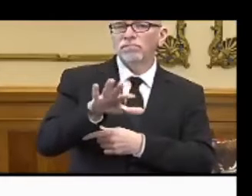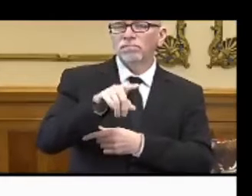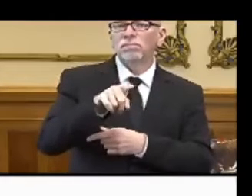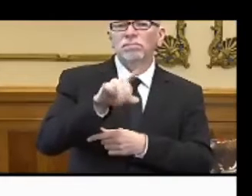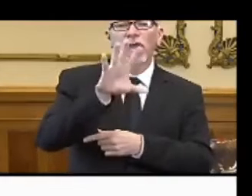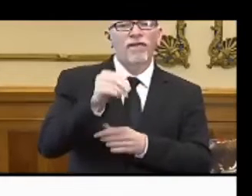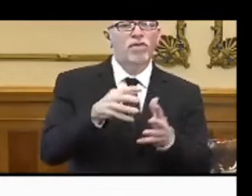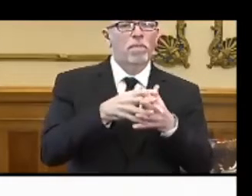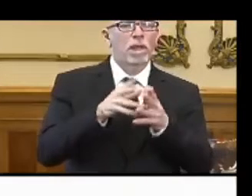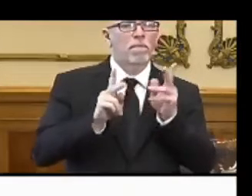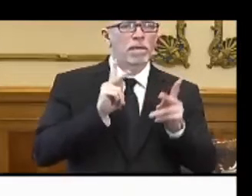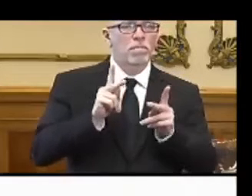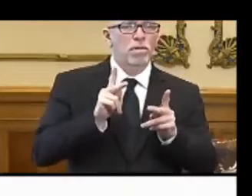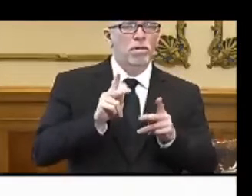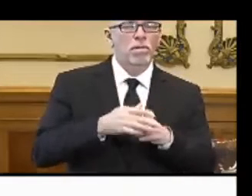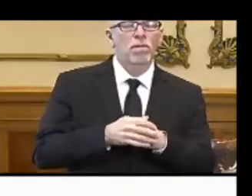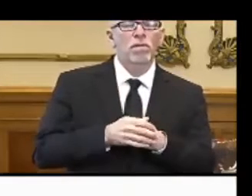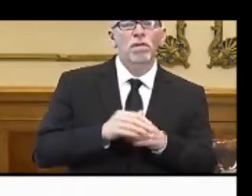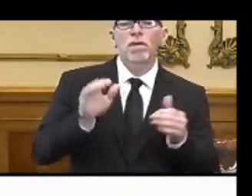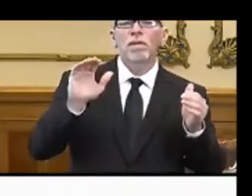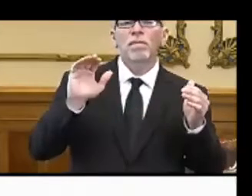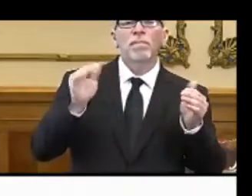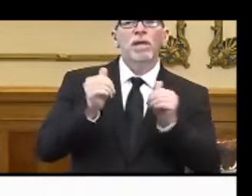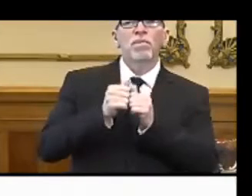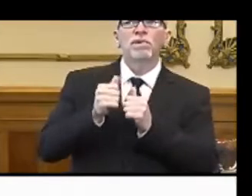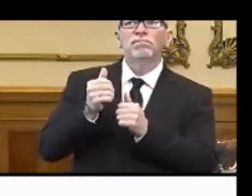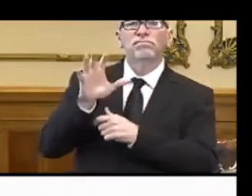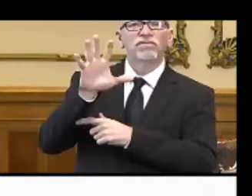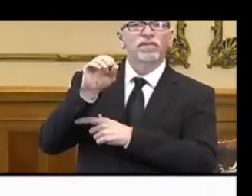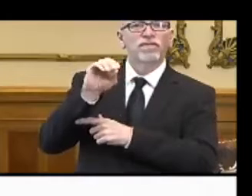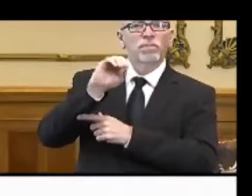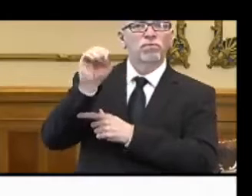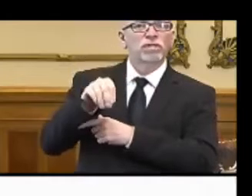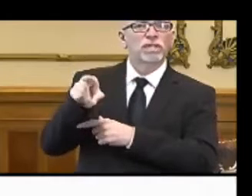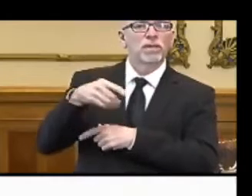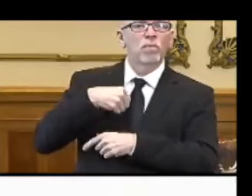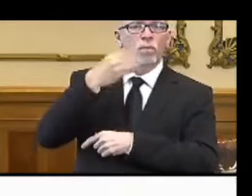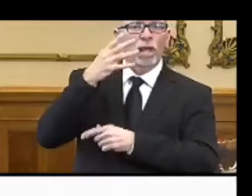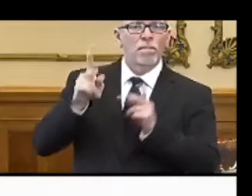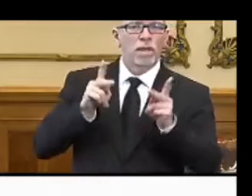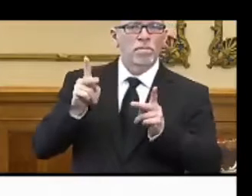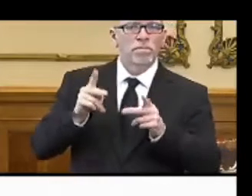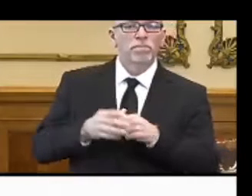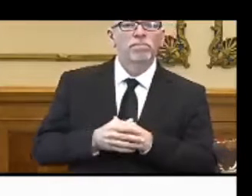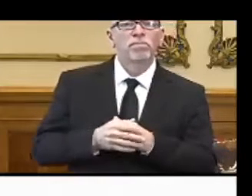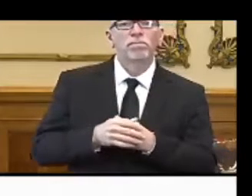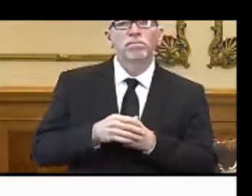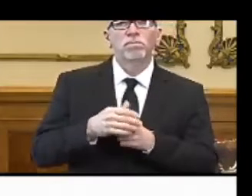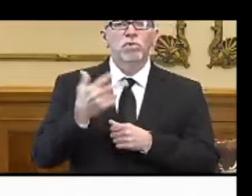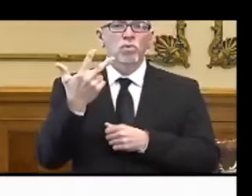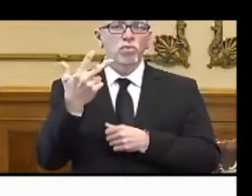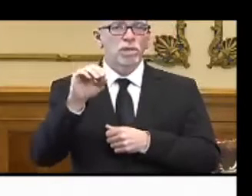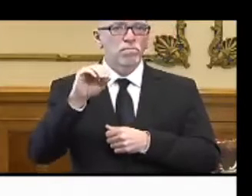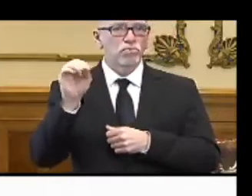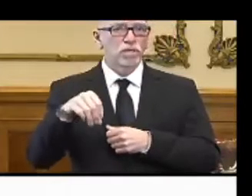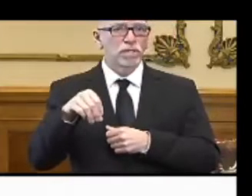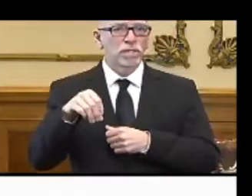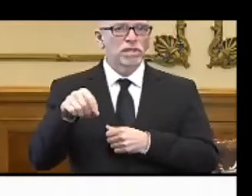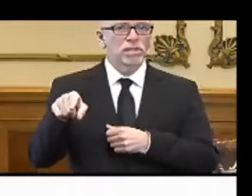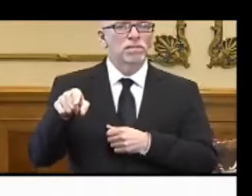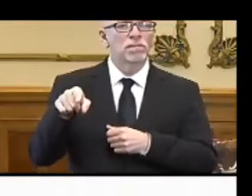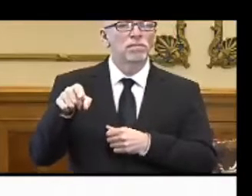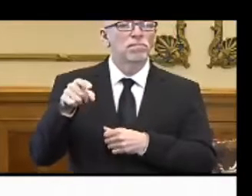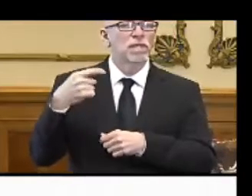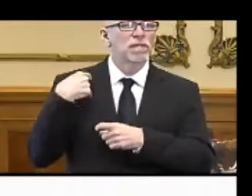African American population, compared with nearly 50% among our white population. About 3% of our cases were among